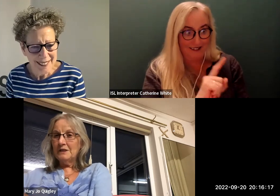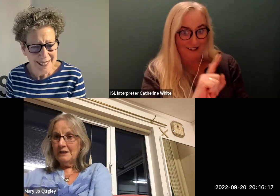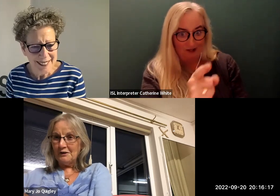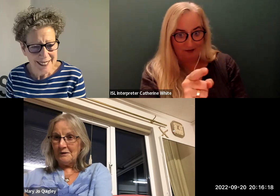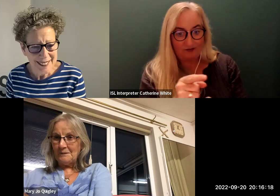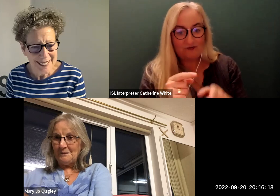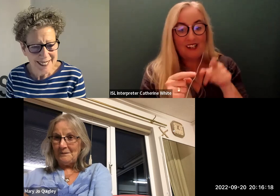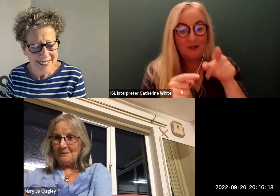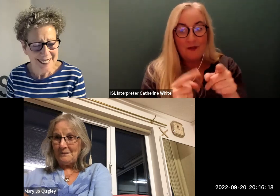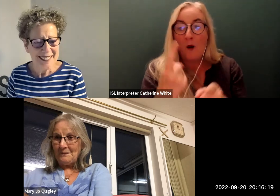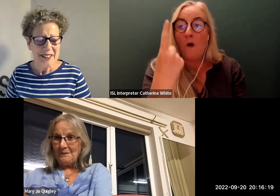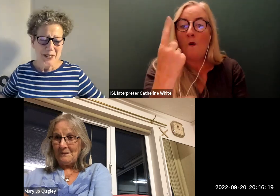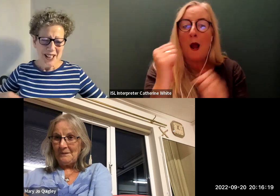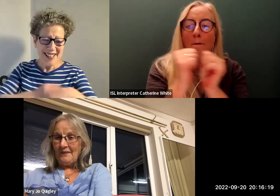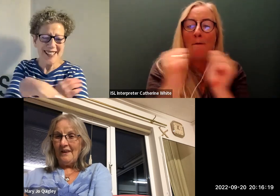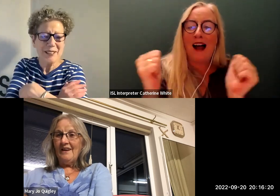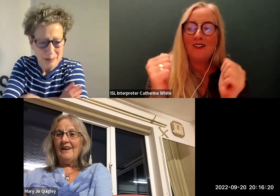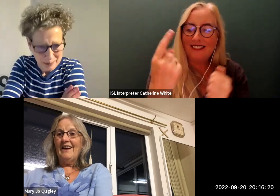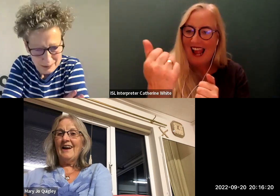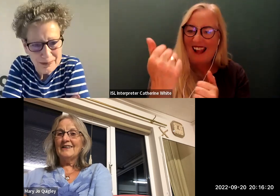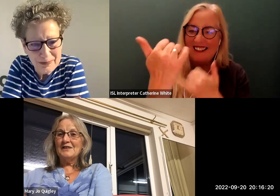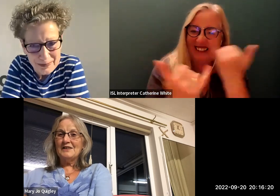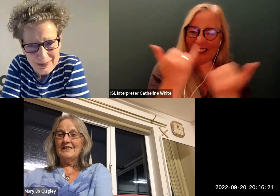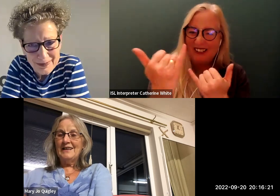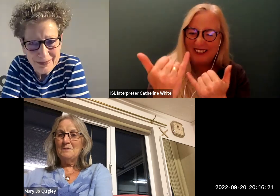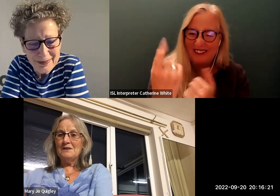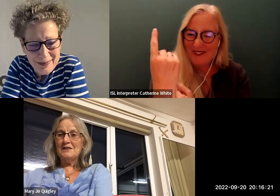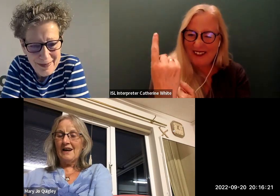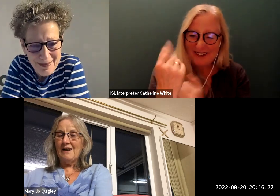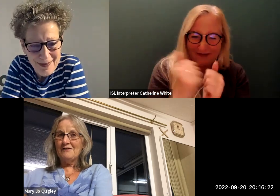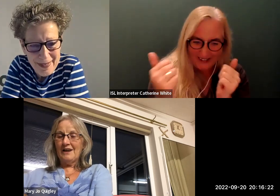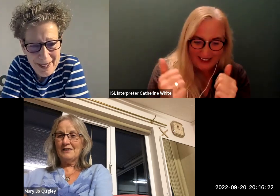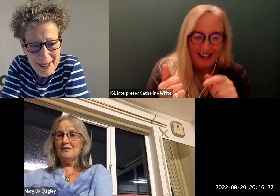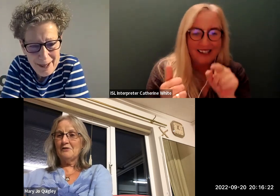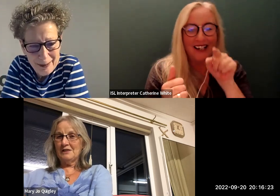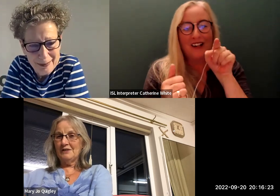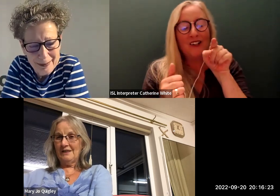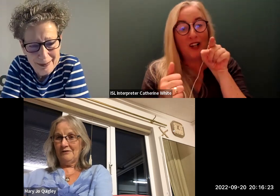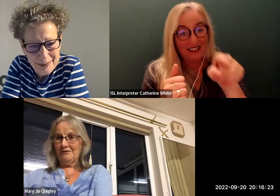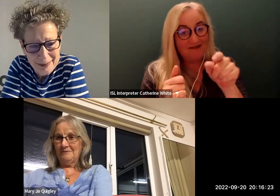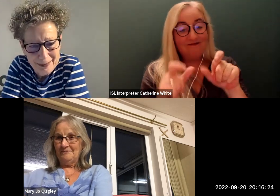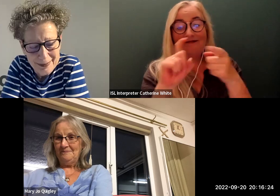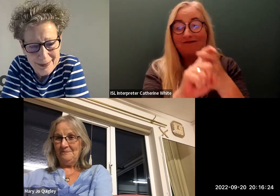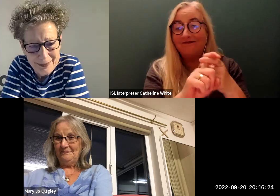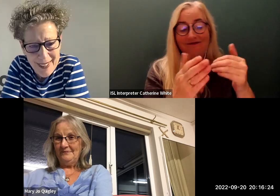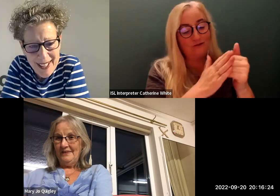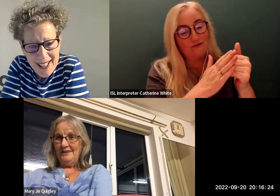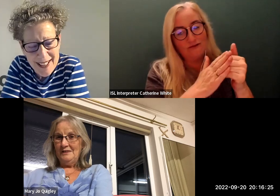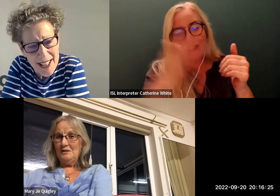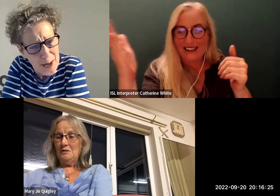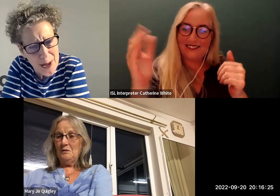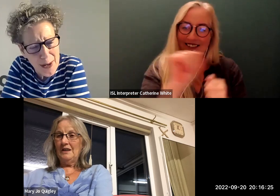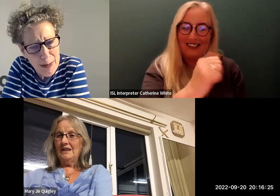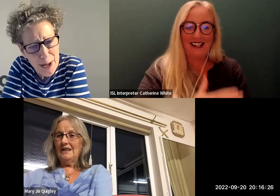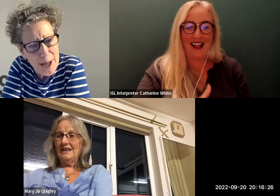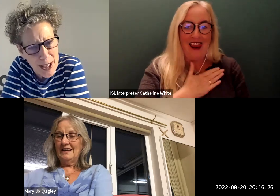£1 a year. Goodness. And he was to have that for the rest of his life. And